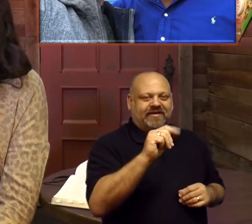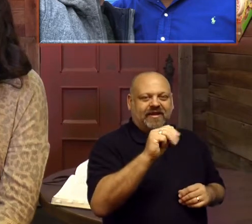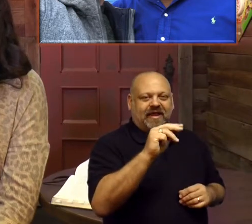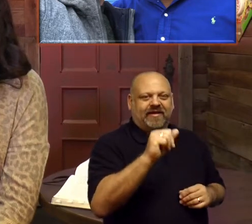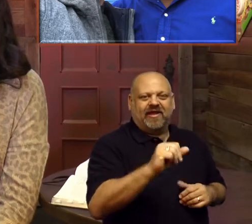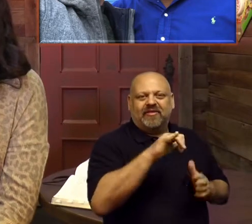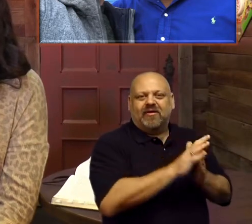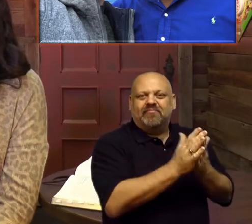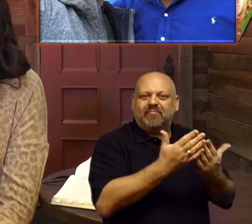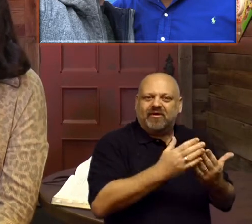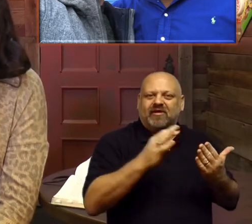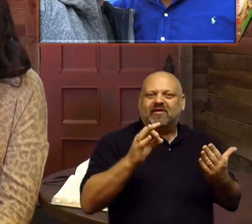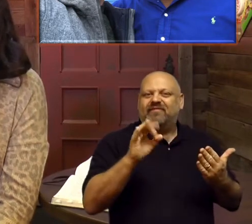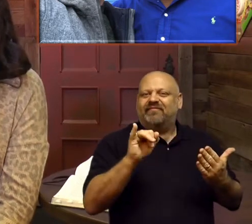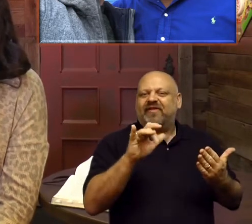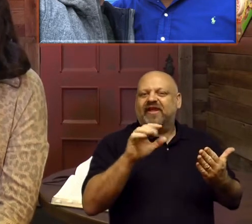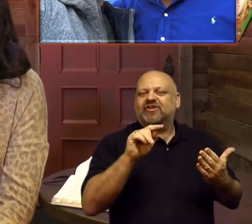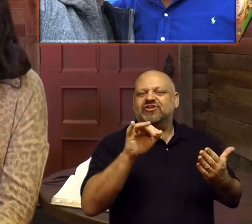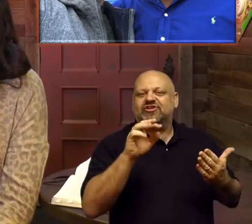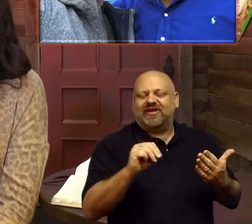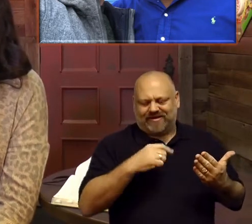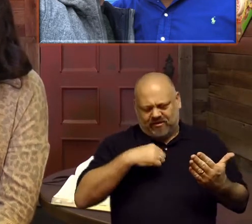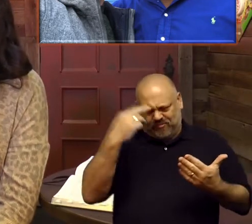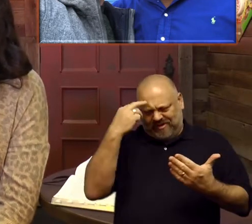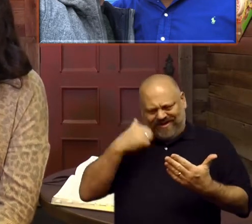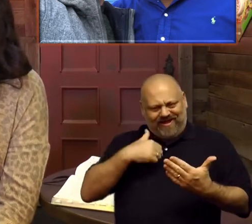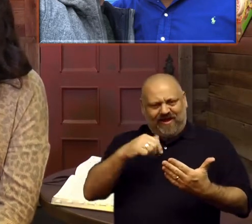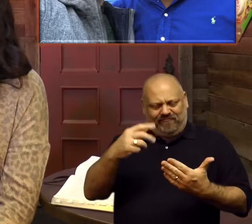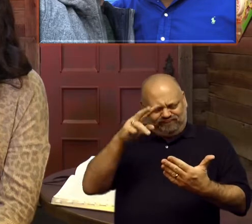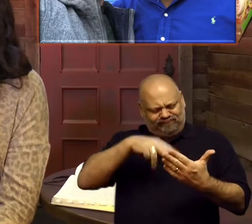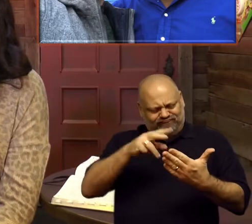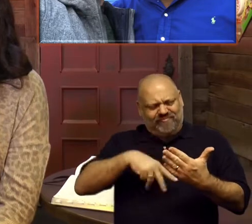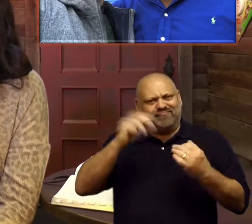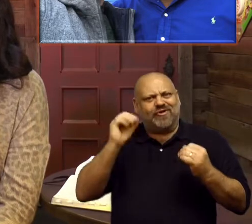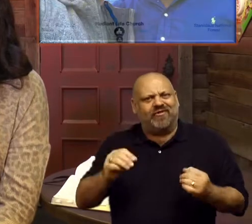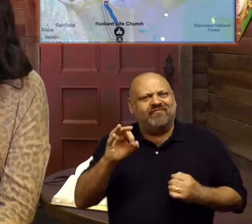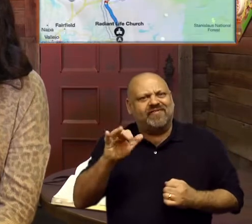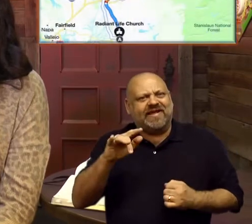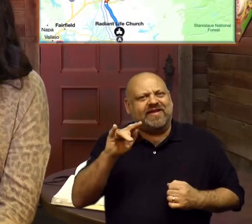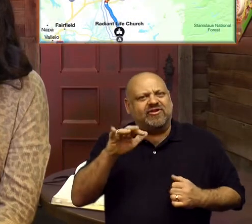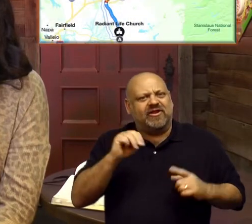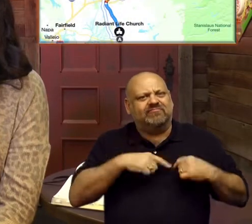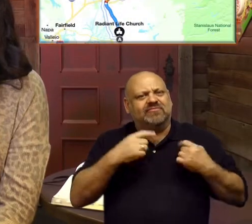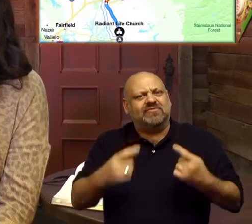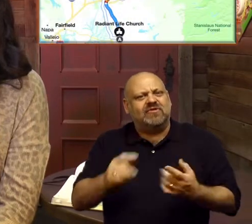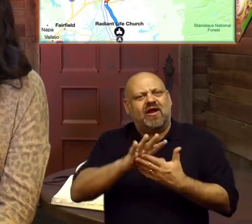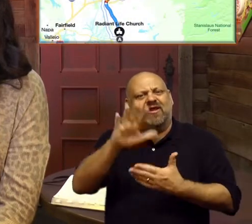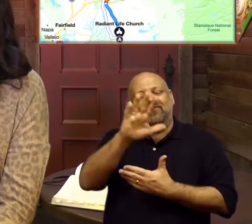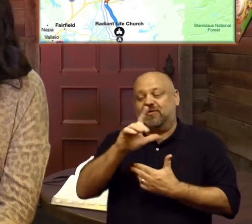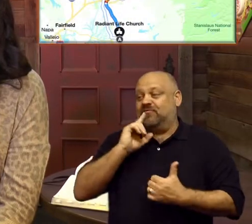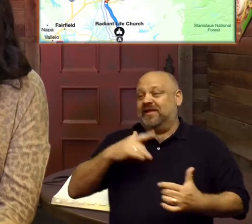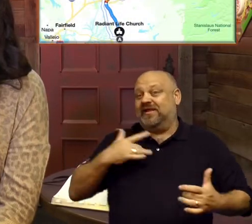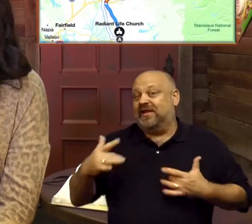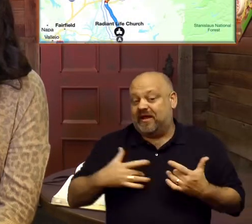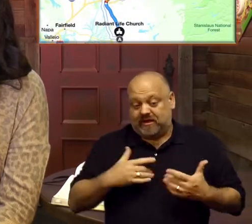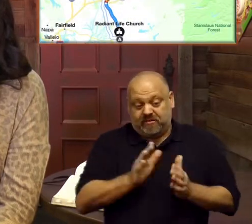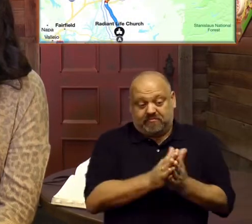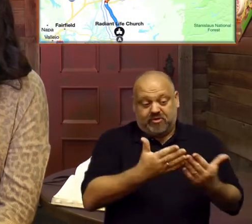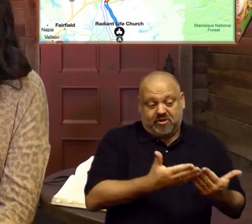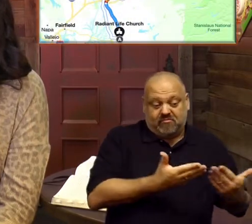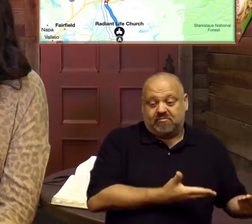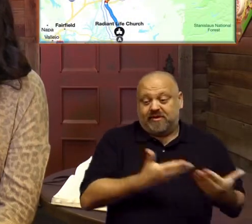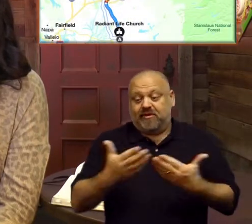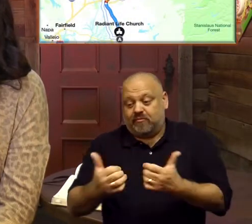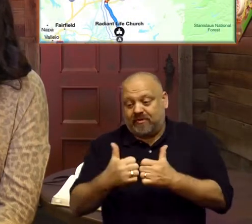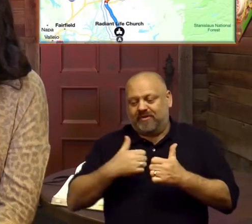I realized I haven't read any fiction since I was in college. So I was really excited to take this book with me on a study retreat up in the mountains just